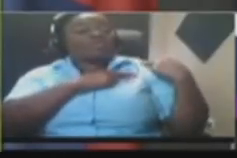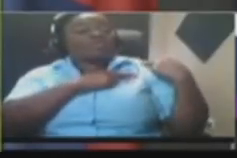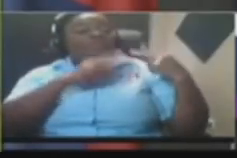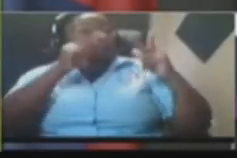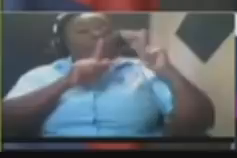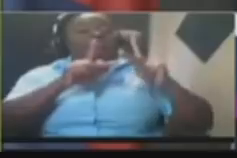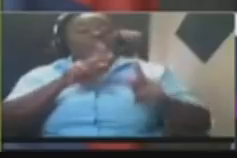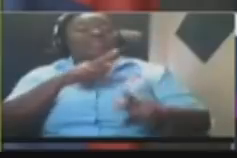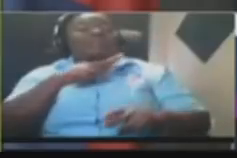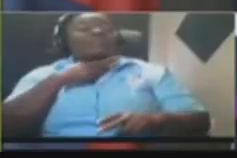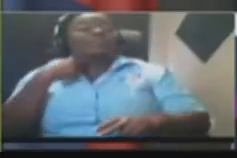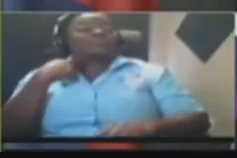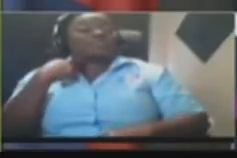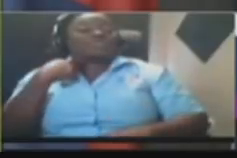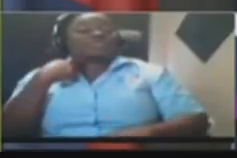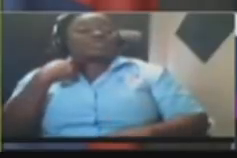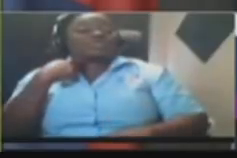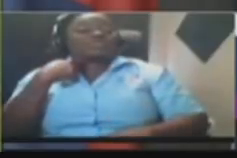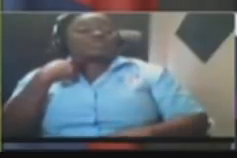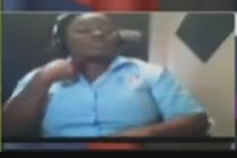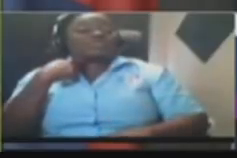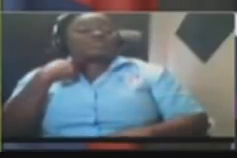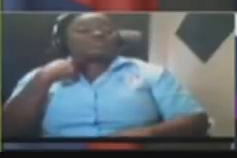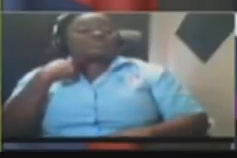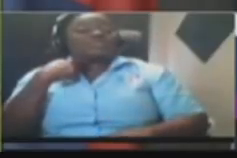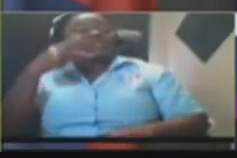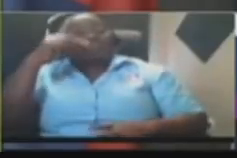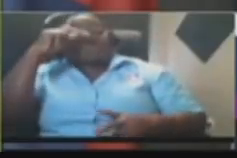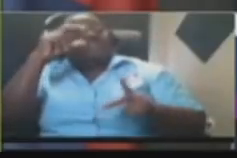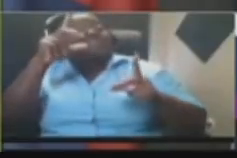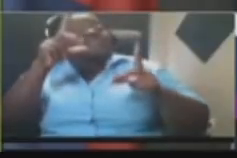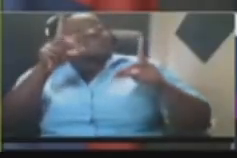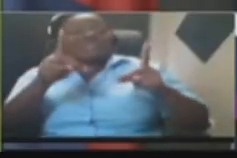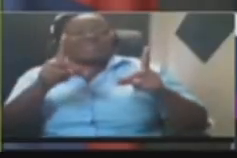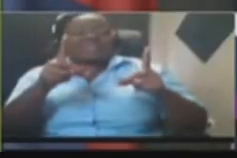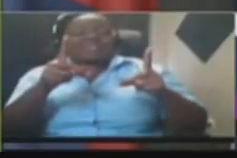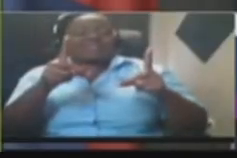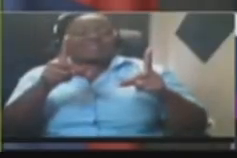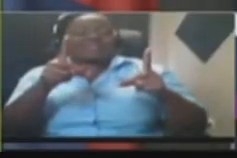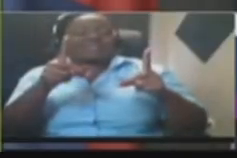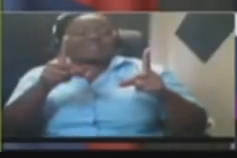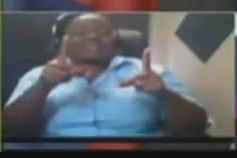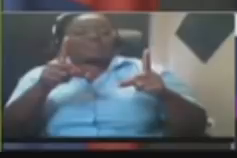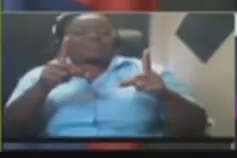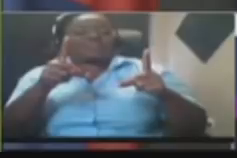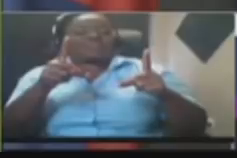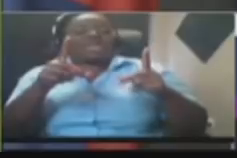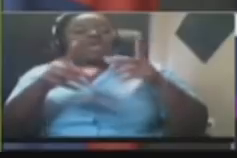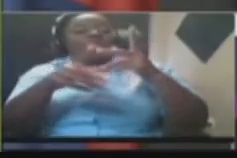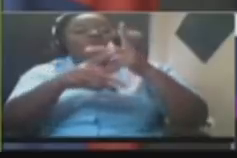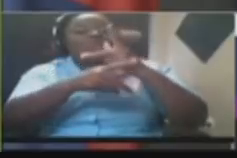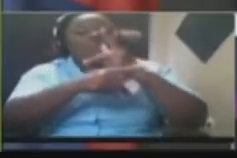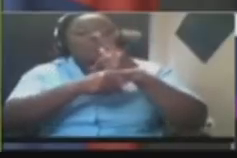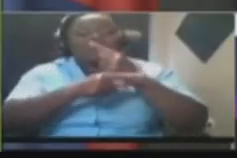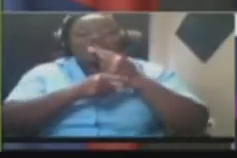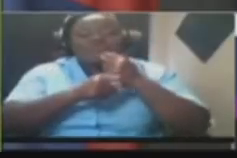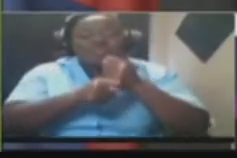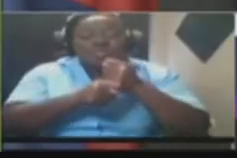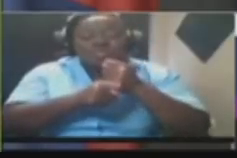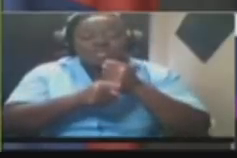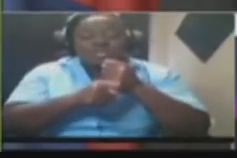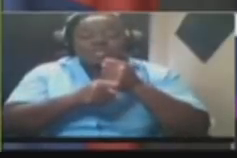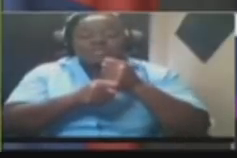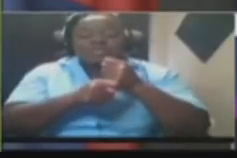of us, that our response would be based on relying and trusting the good and common sense